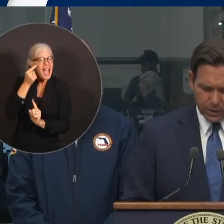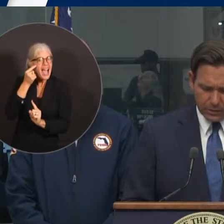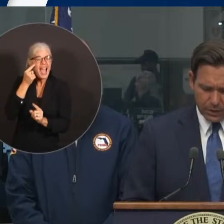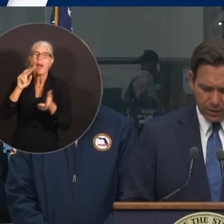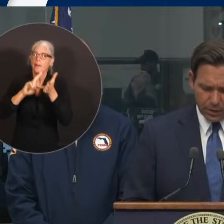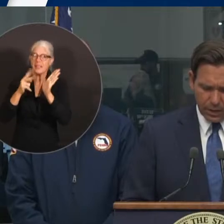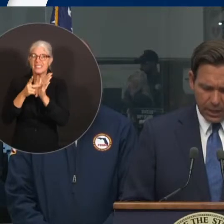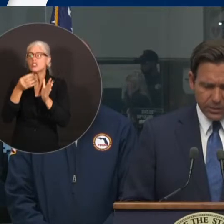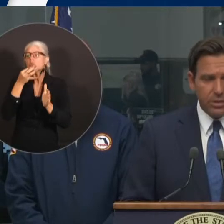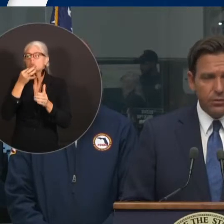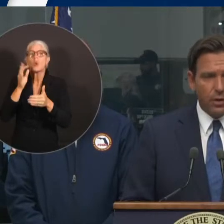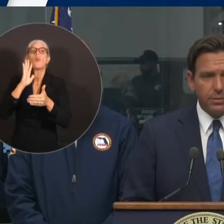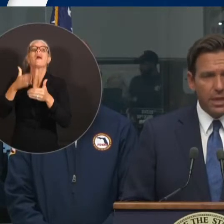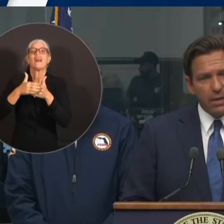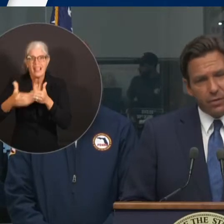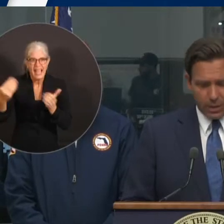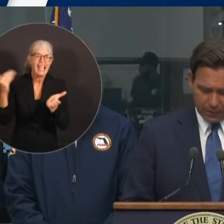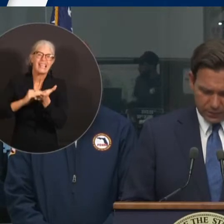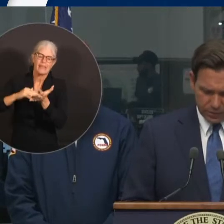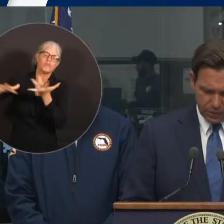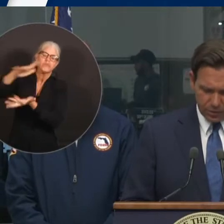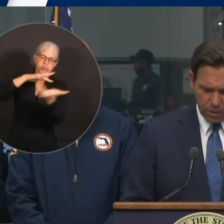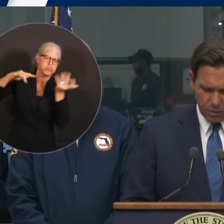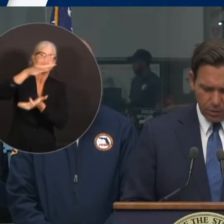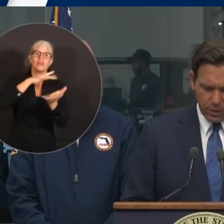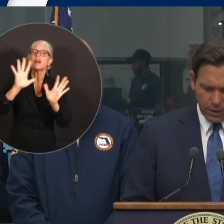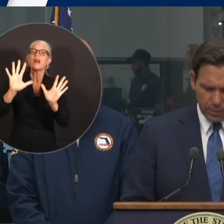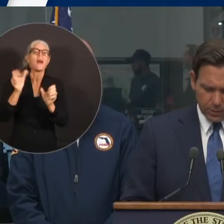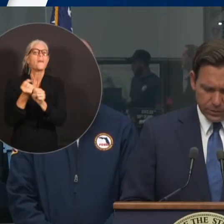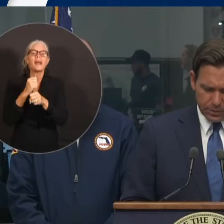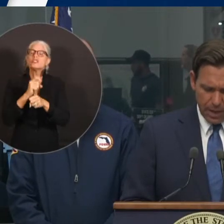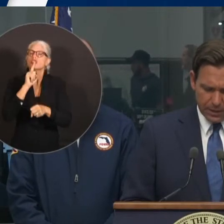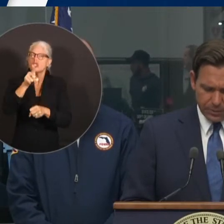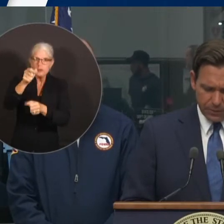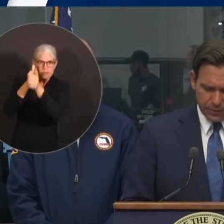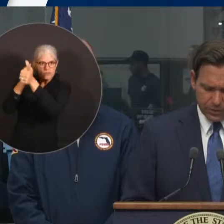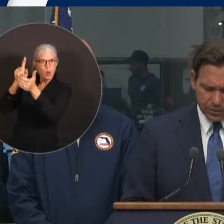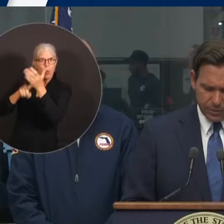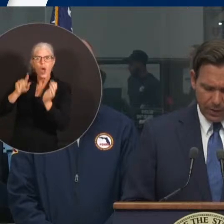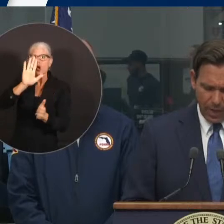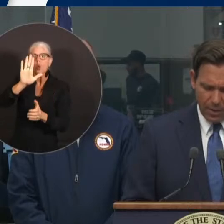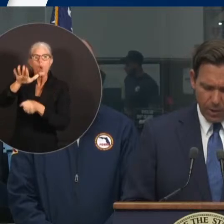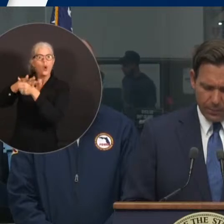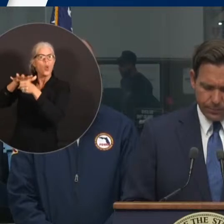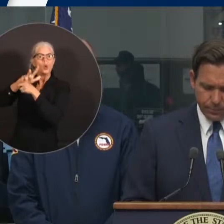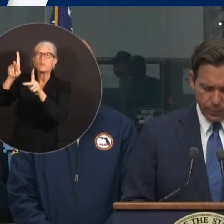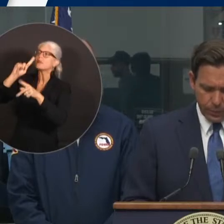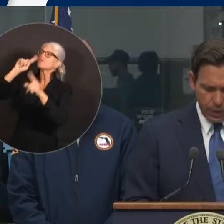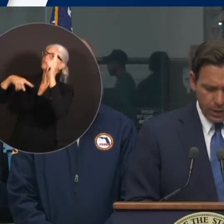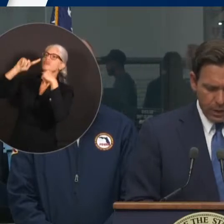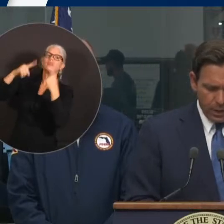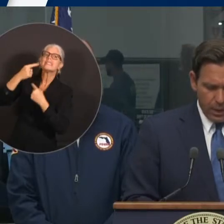outdoors until it is confirmed safe. You can listen to your local emergency management officials about that one.